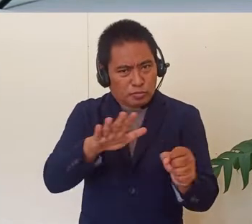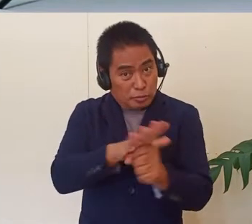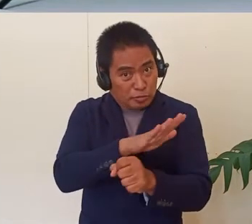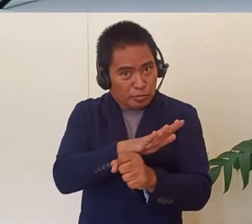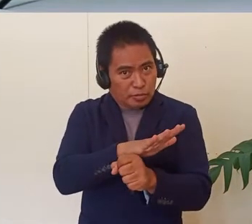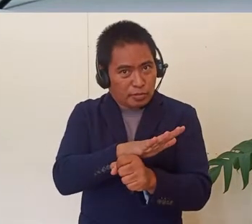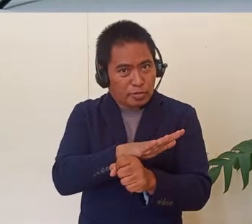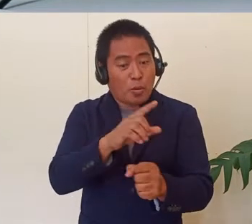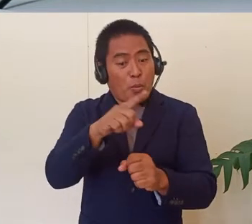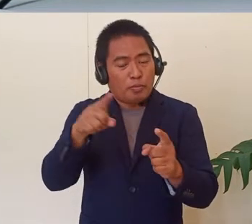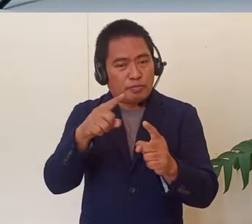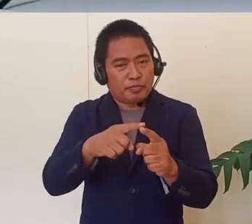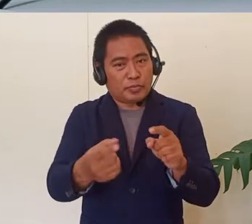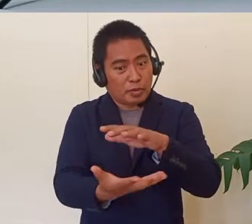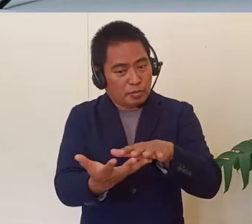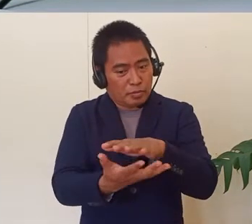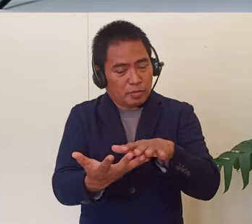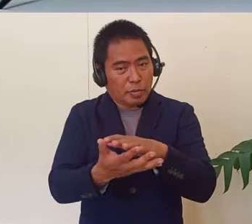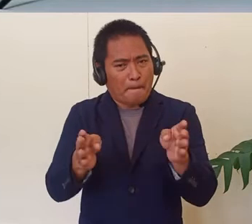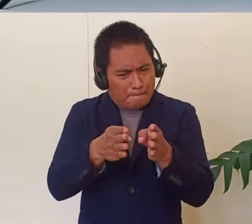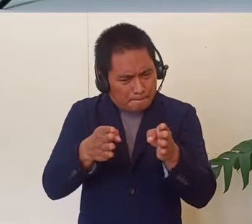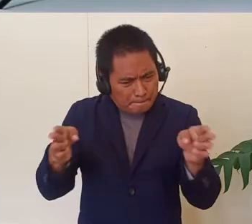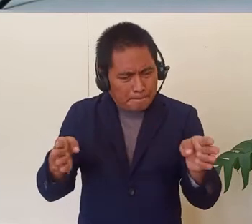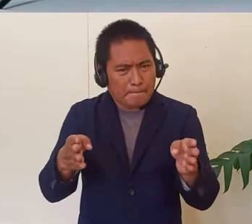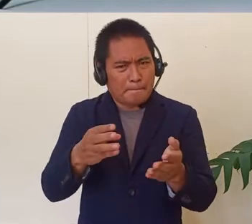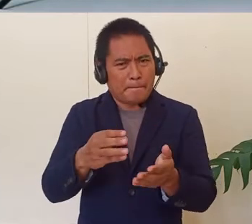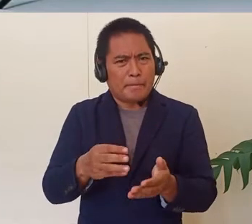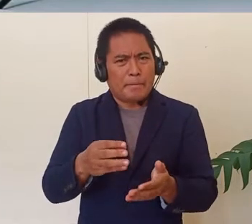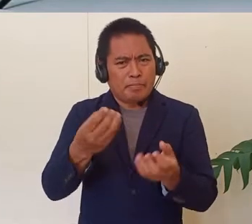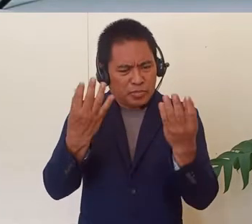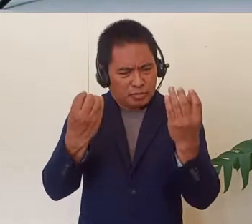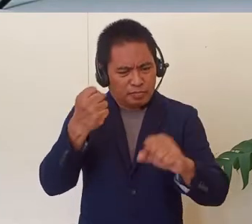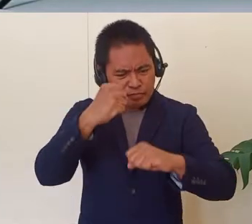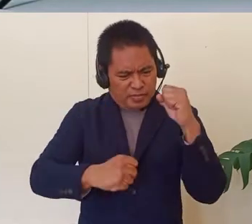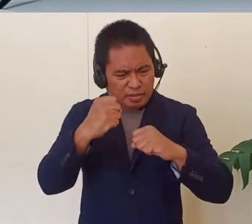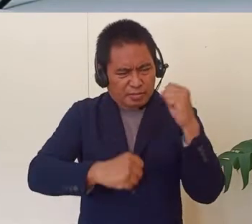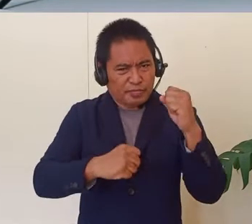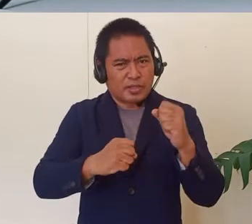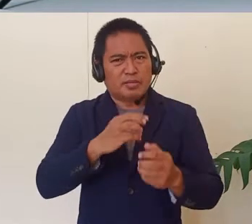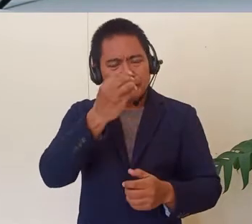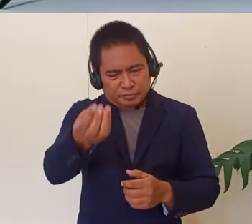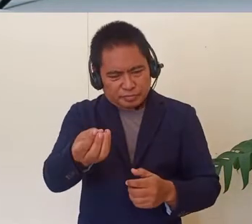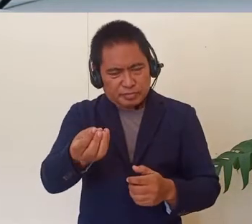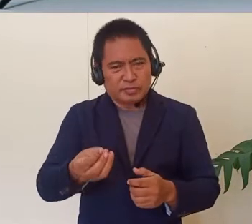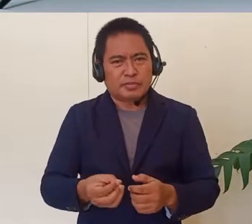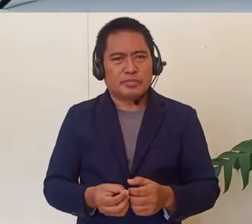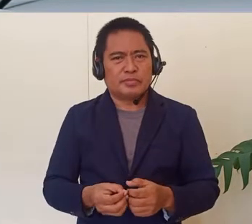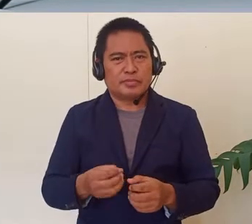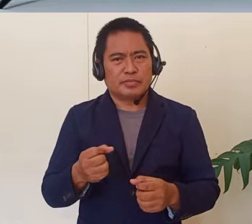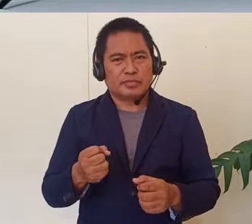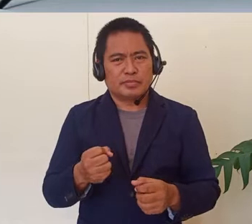solute dissolved by a given amount of solvent. Is called saturated